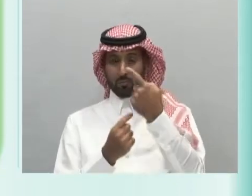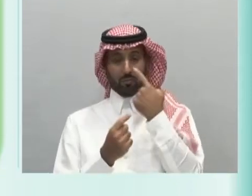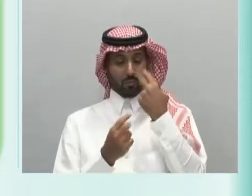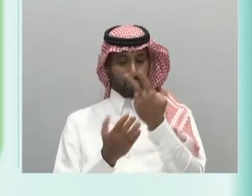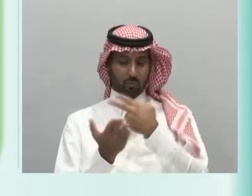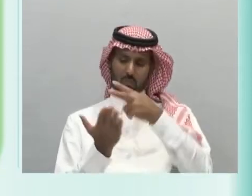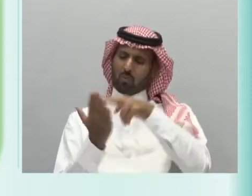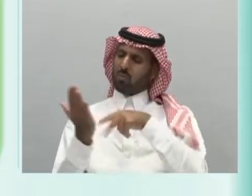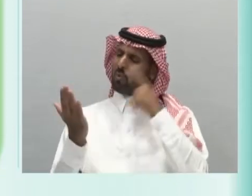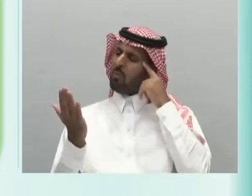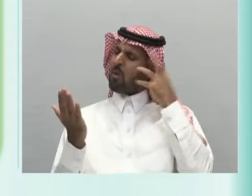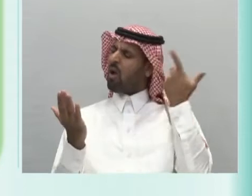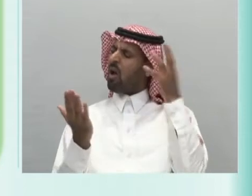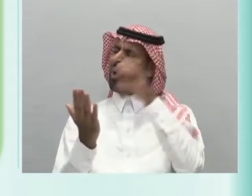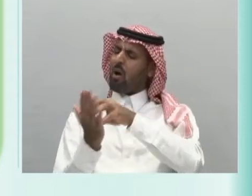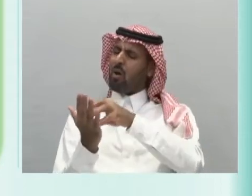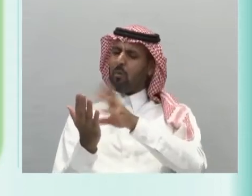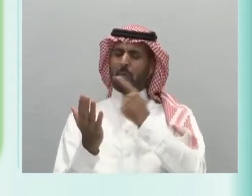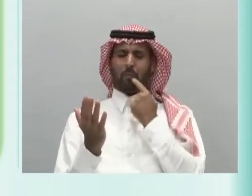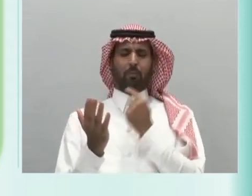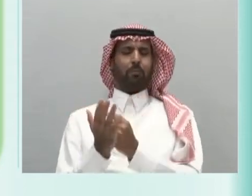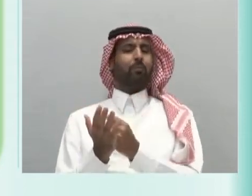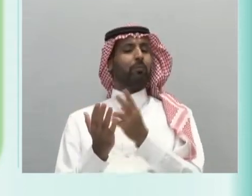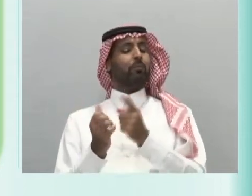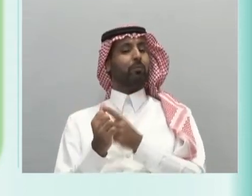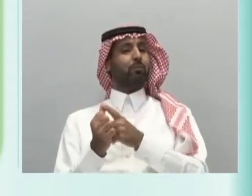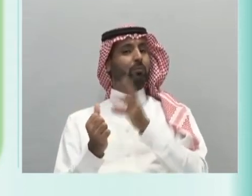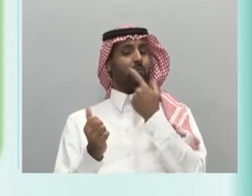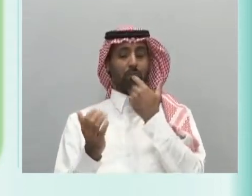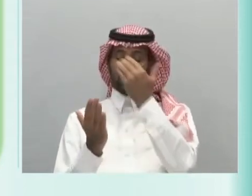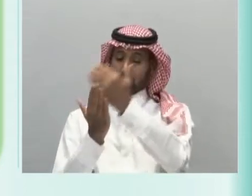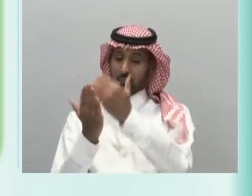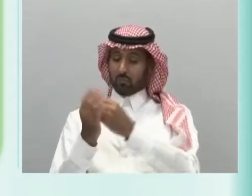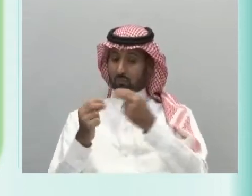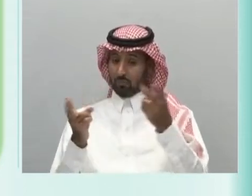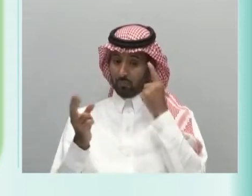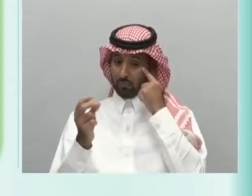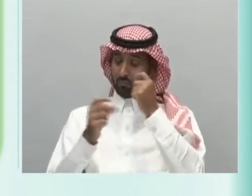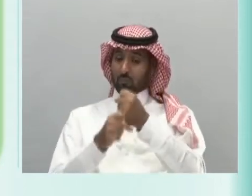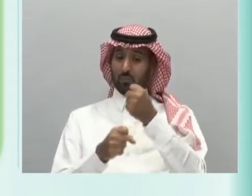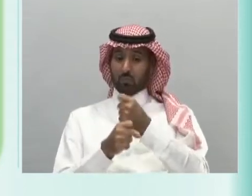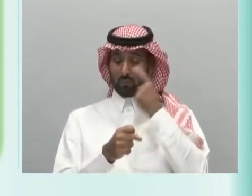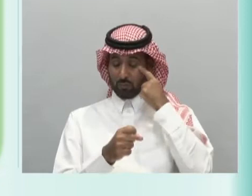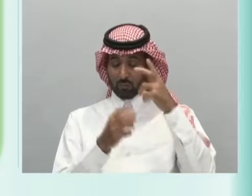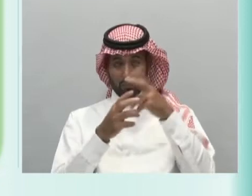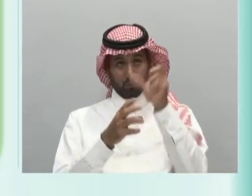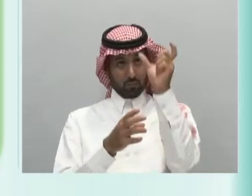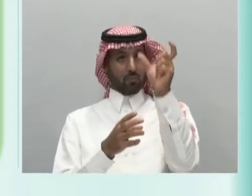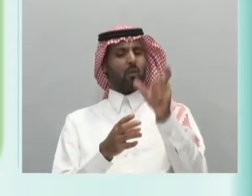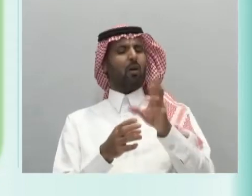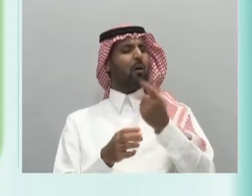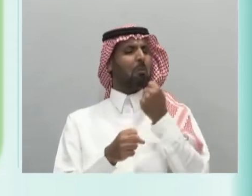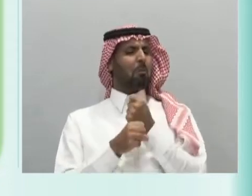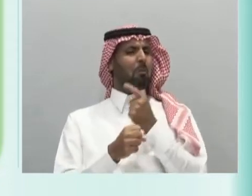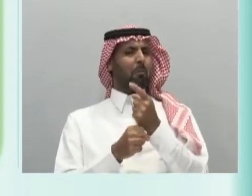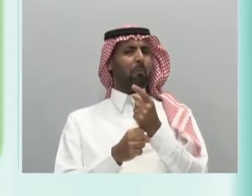and what the content of this unit is. First, we are going to start with the functions. What are the functions that we are going to study